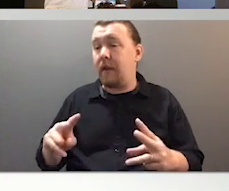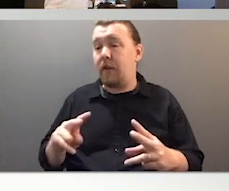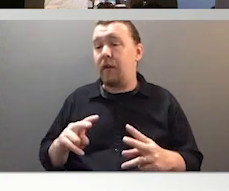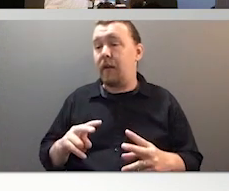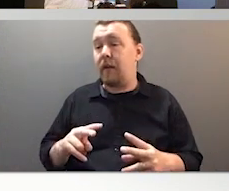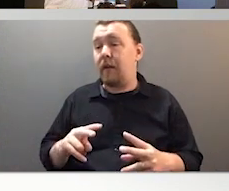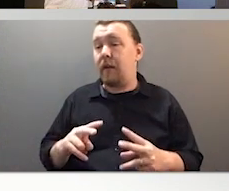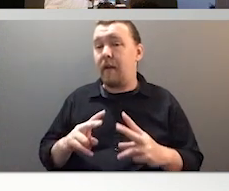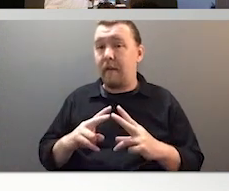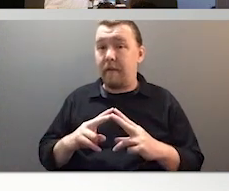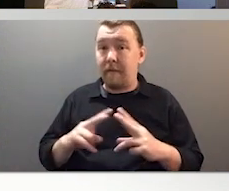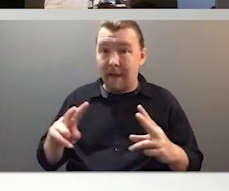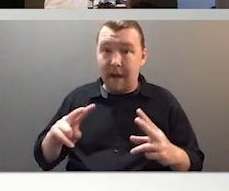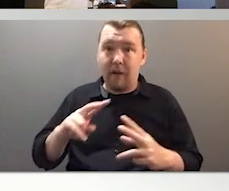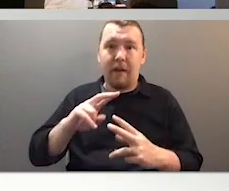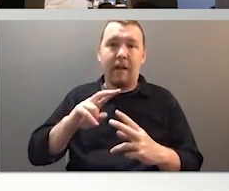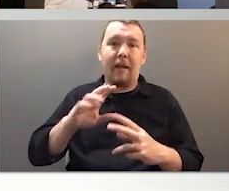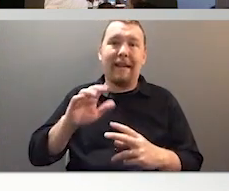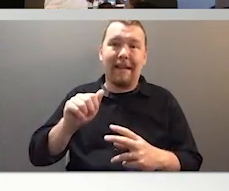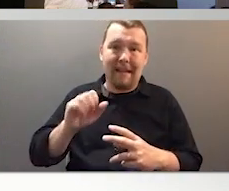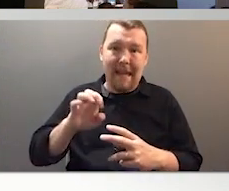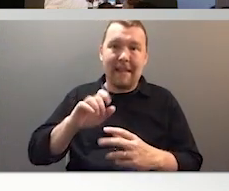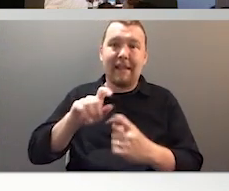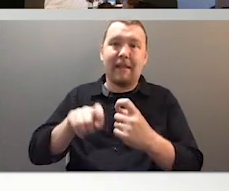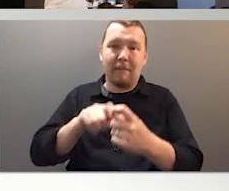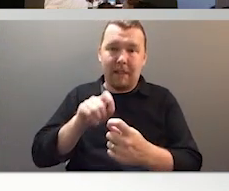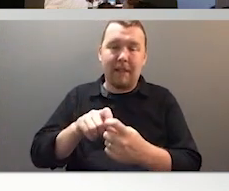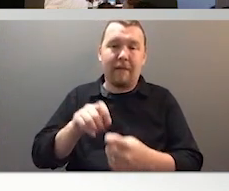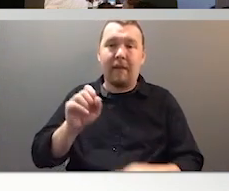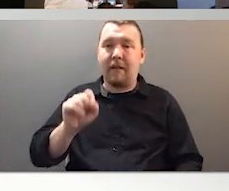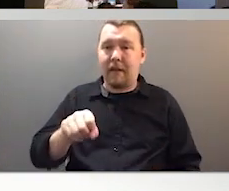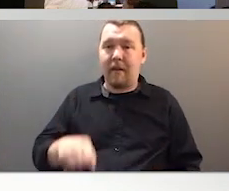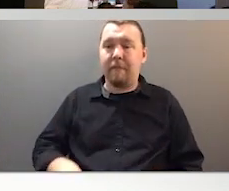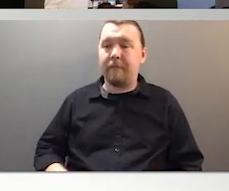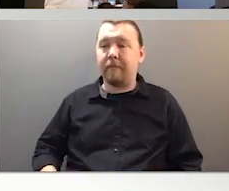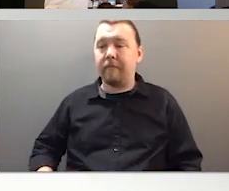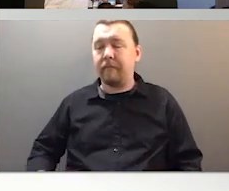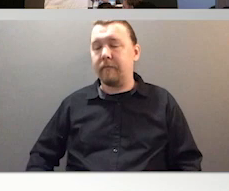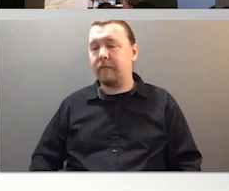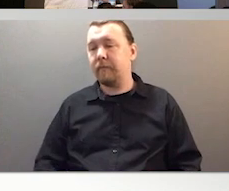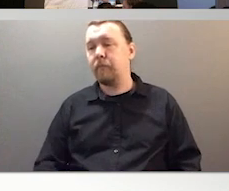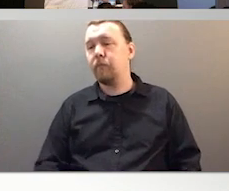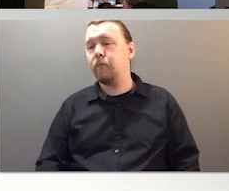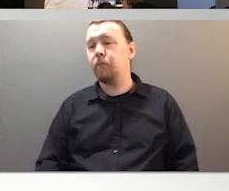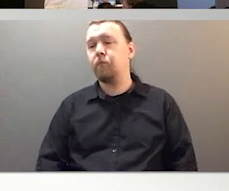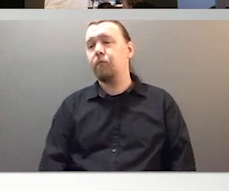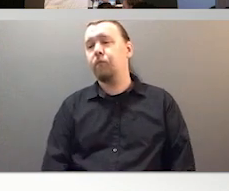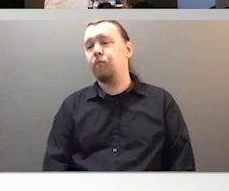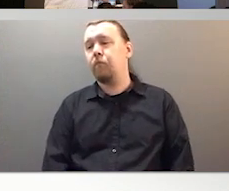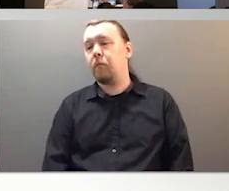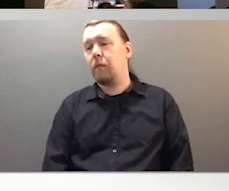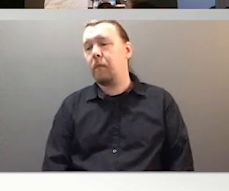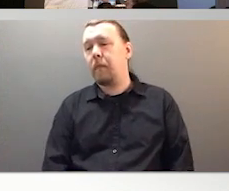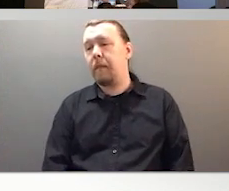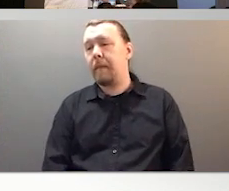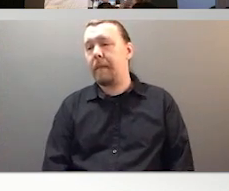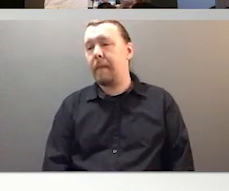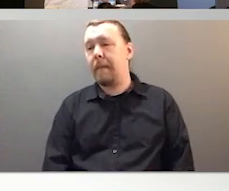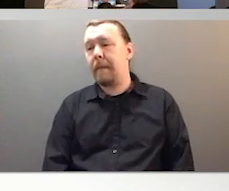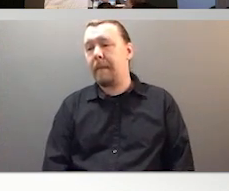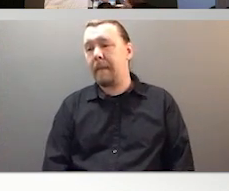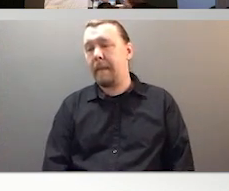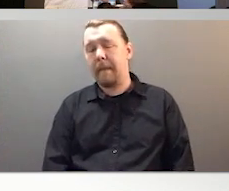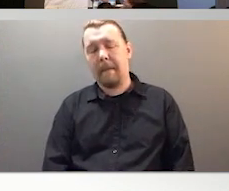very case specific. I have a question about seizures, because it always seems that, I mean, would you label a seizure as